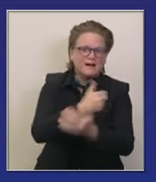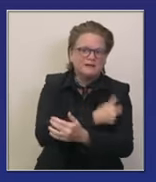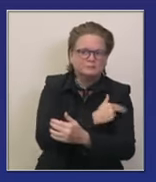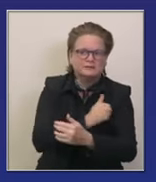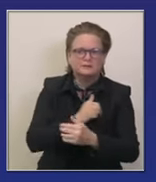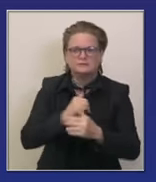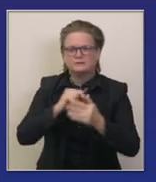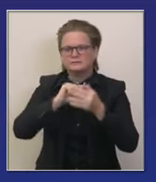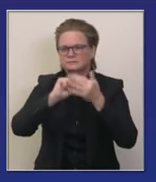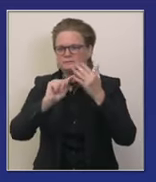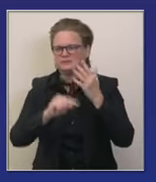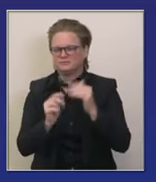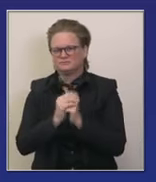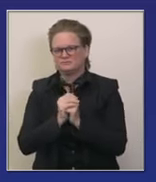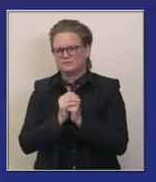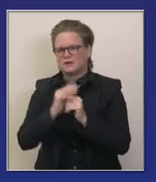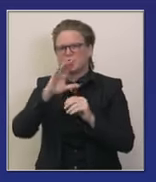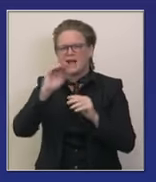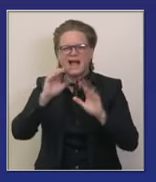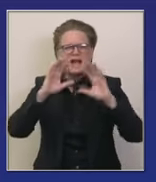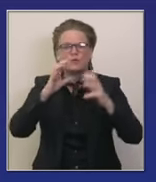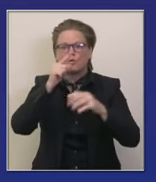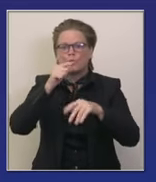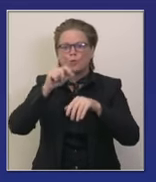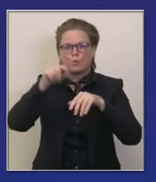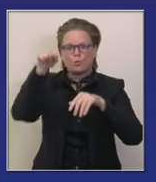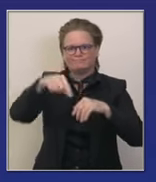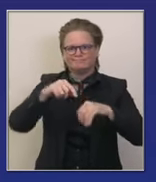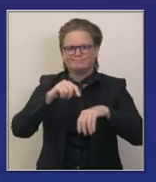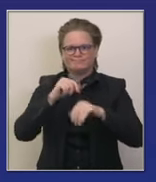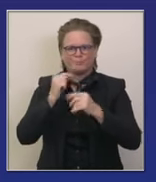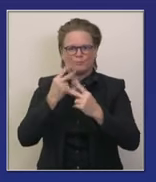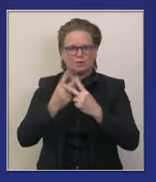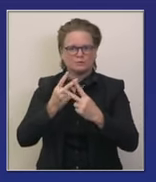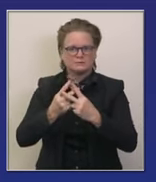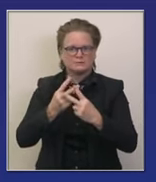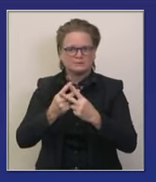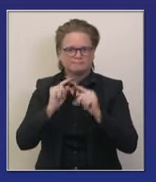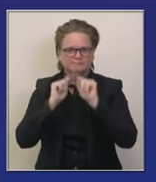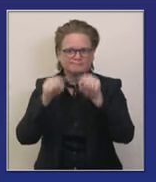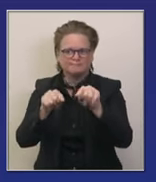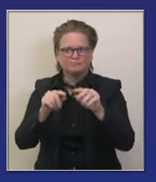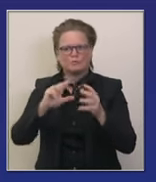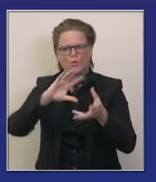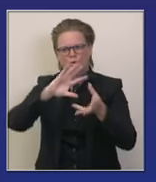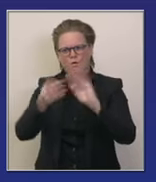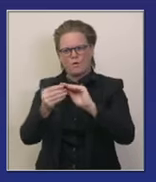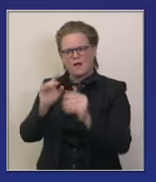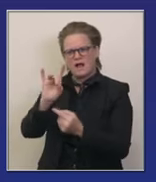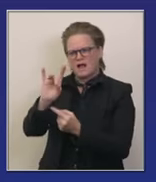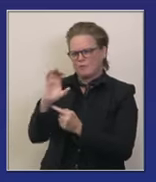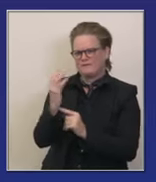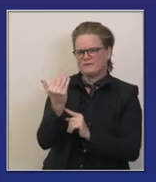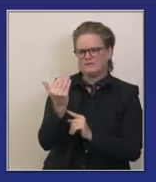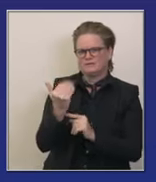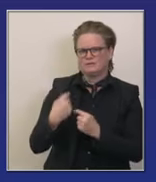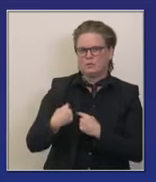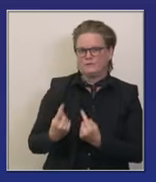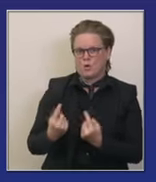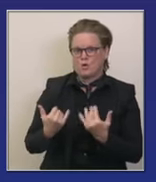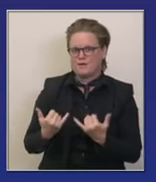and issues related to the same. Of those 815, as I said, 566 are expected to be here